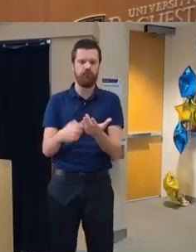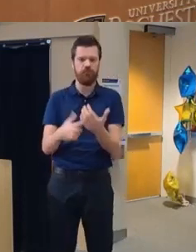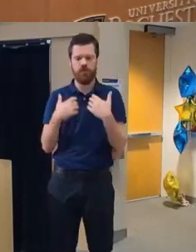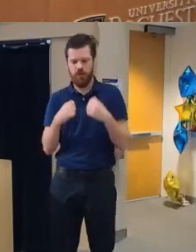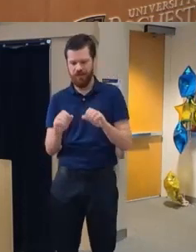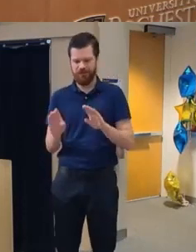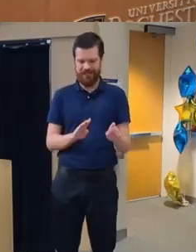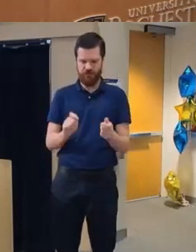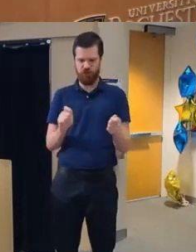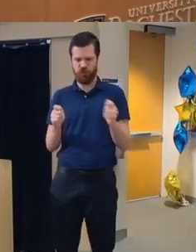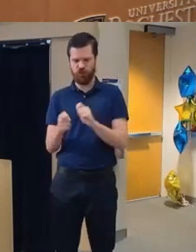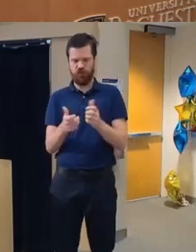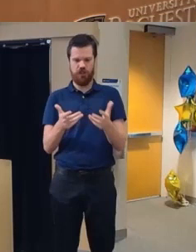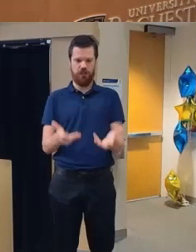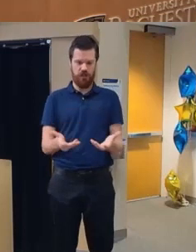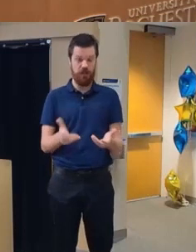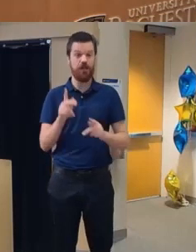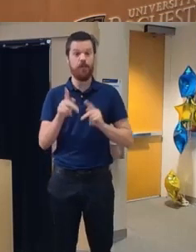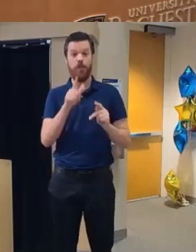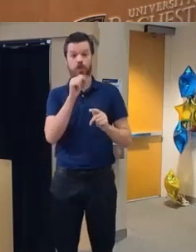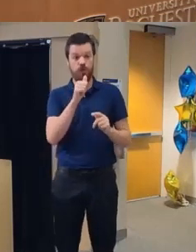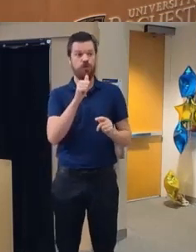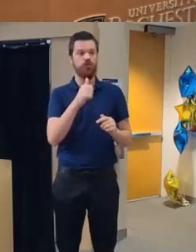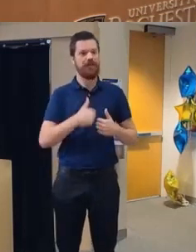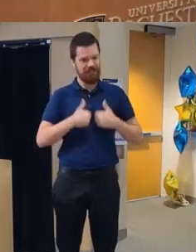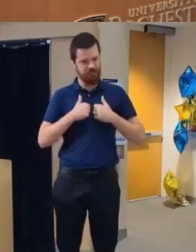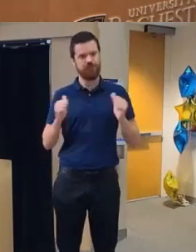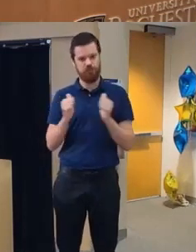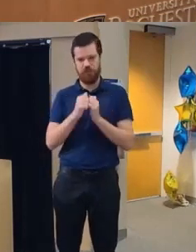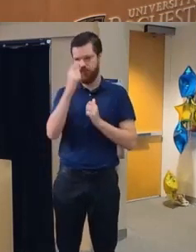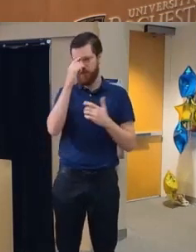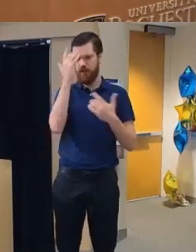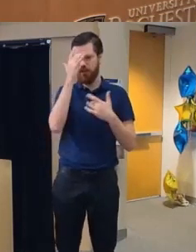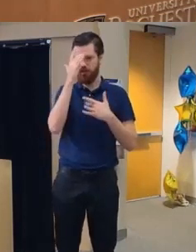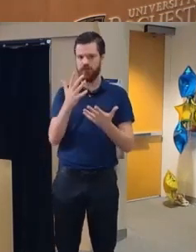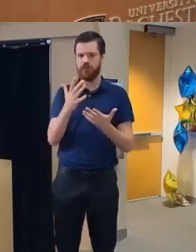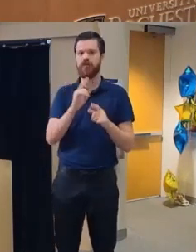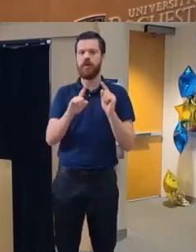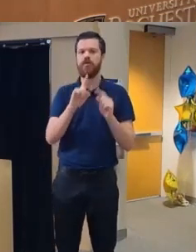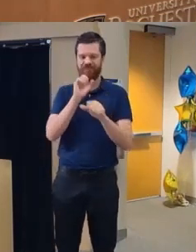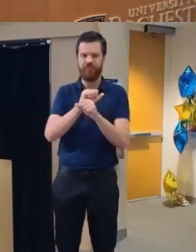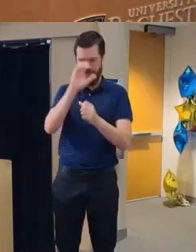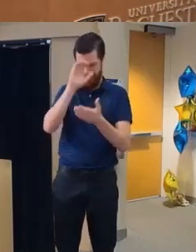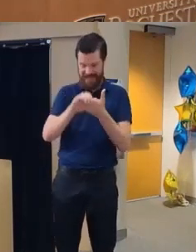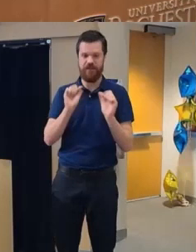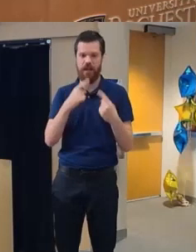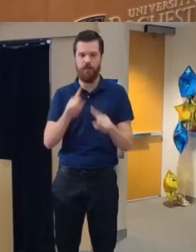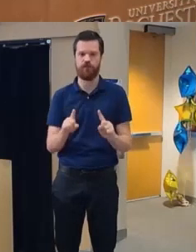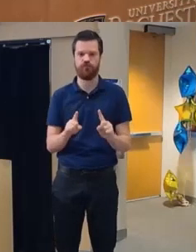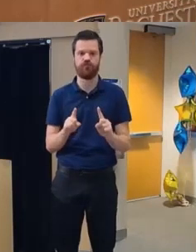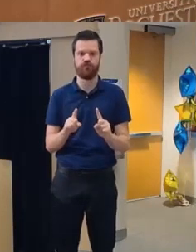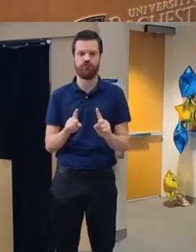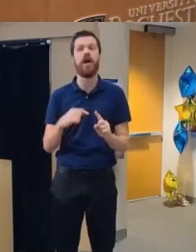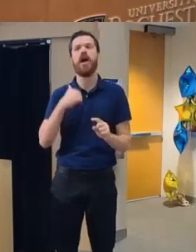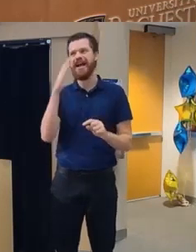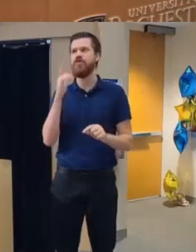behavior change and people living with mental illness is like really believing that it's something that can be accomplished. And I know you all